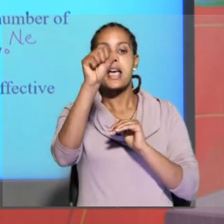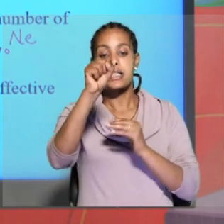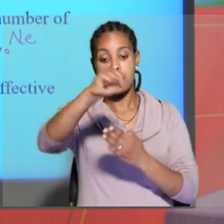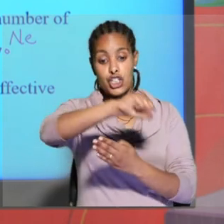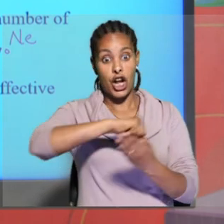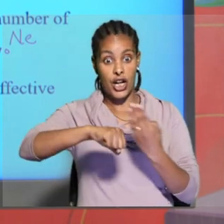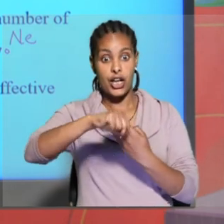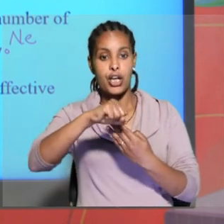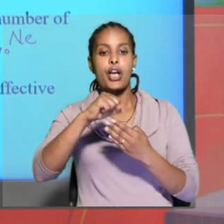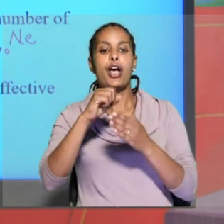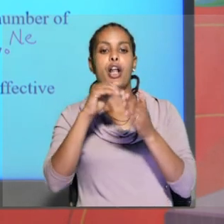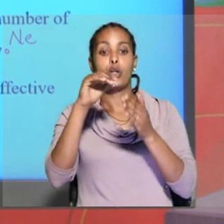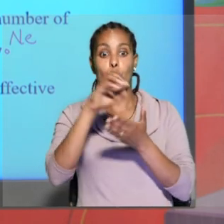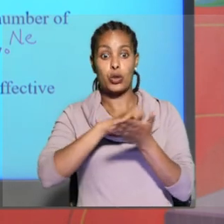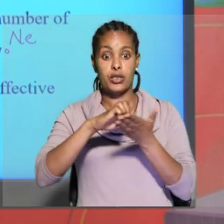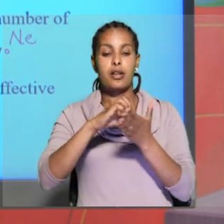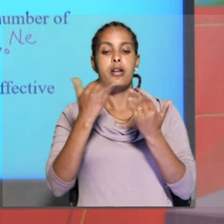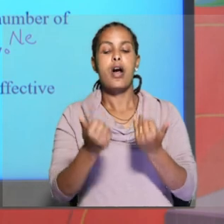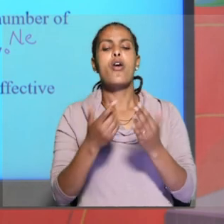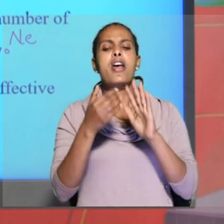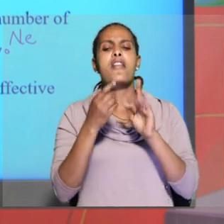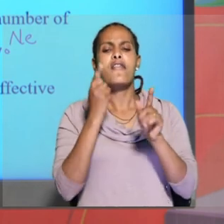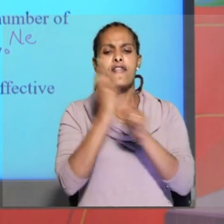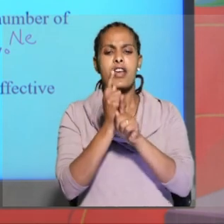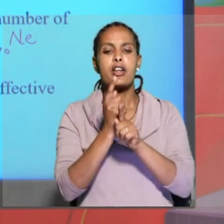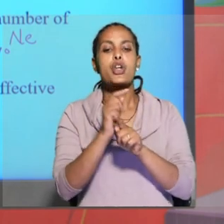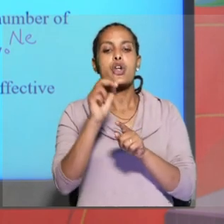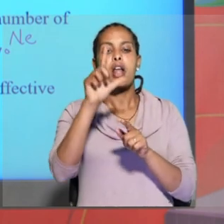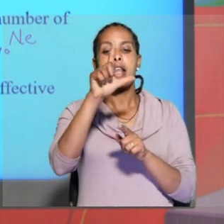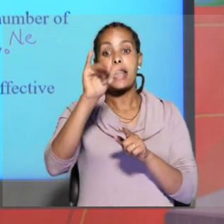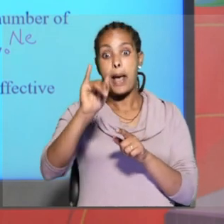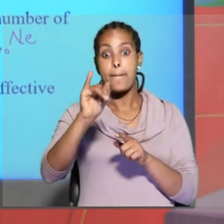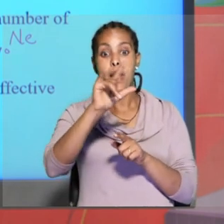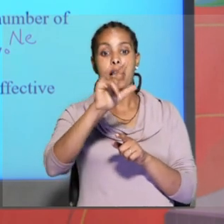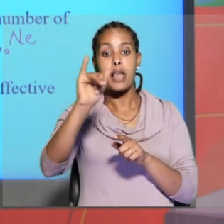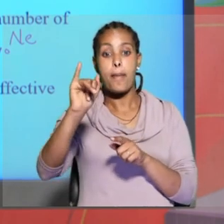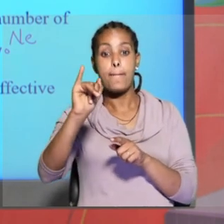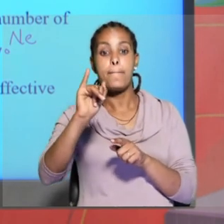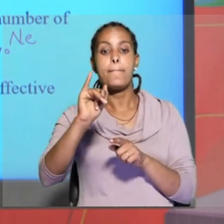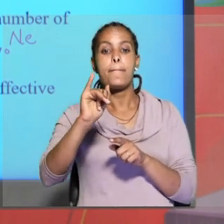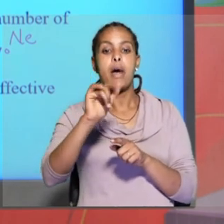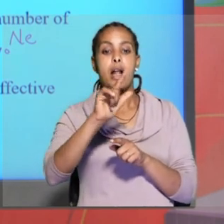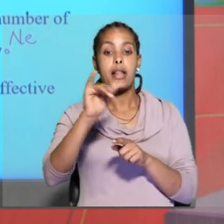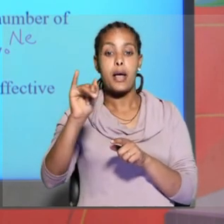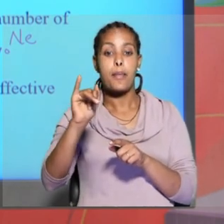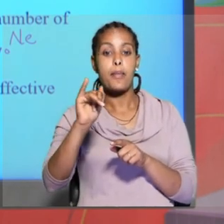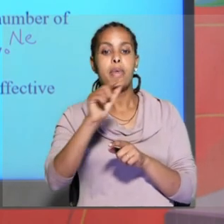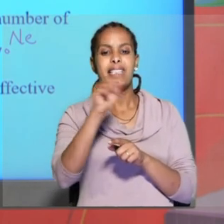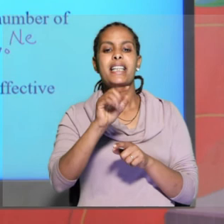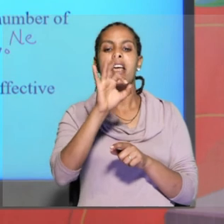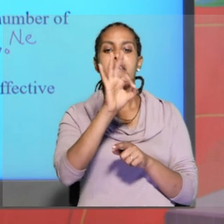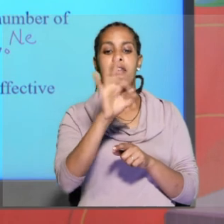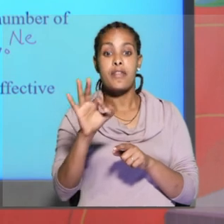shielding electrons. Now, the effective nuclear charge for lithium is that effective for